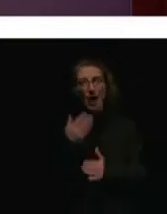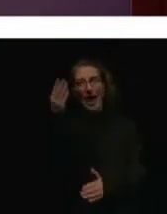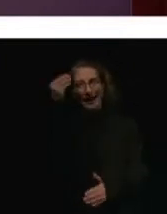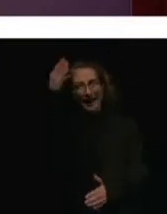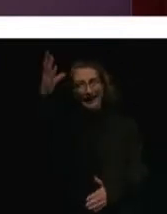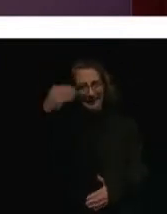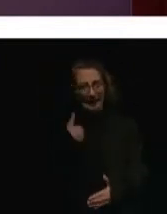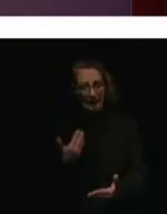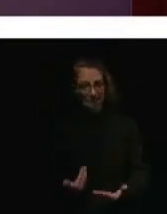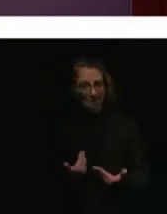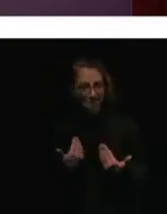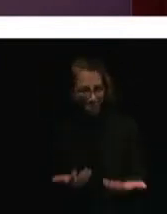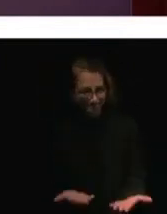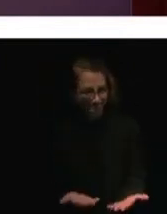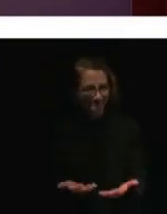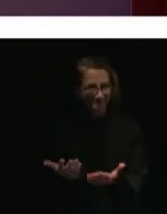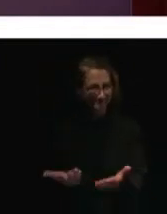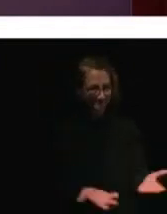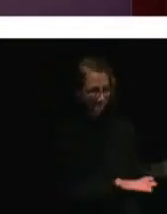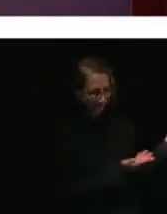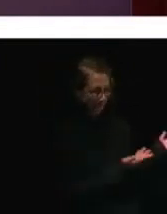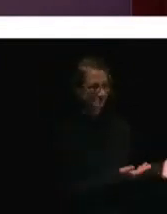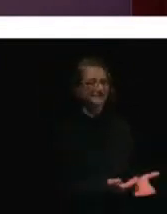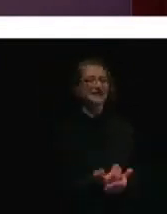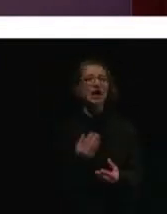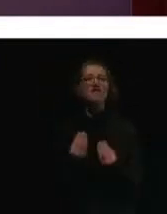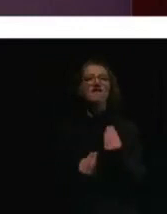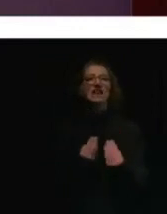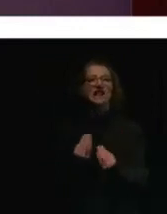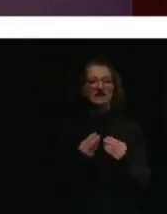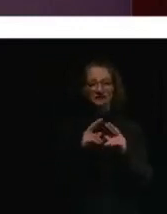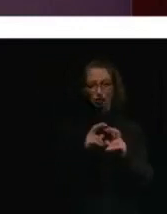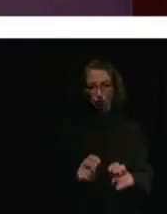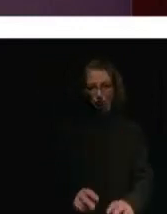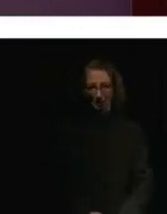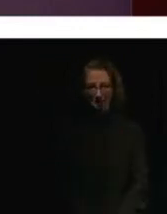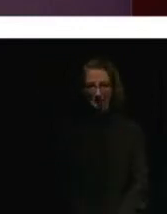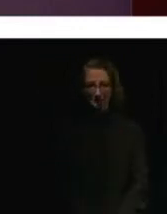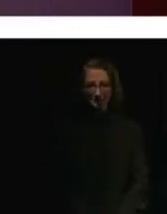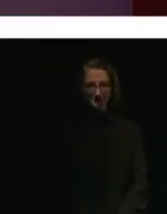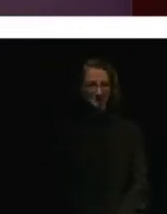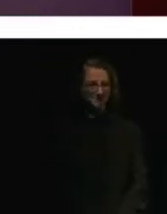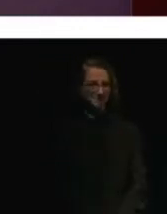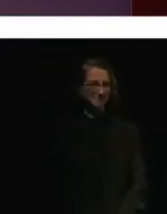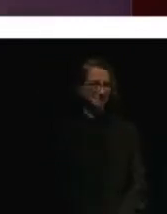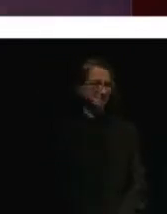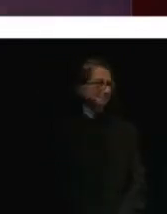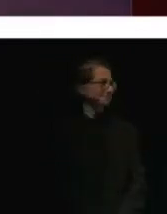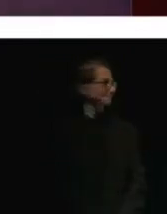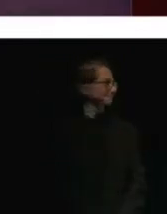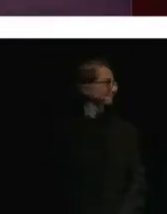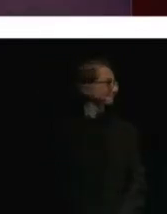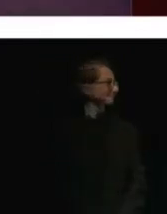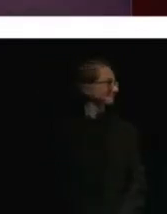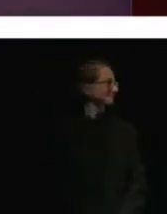Hannah Speicher will now start and present the results of the qualitative study.